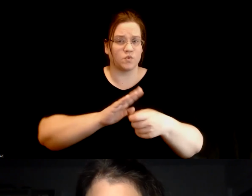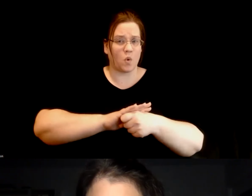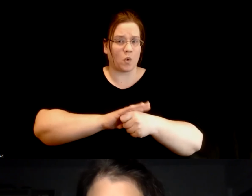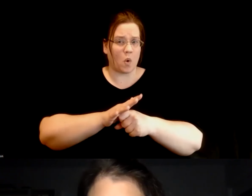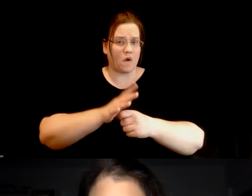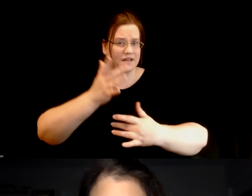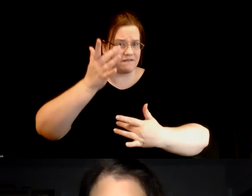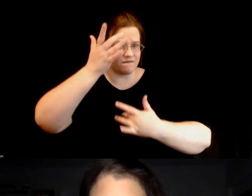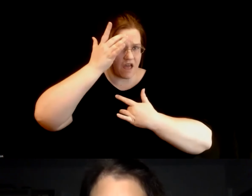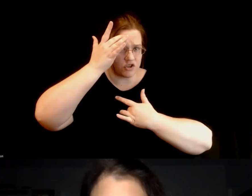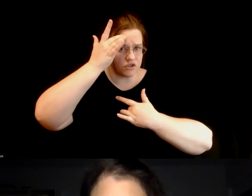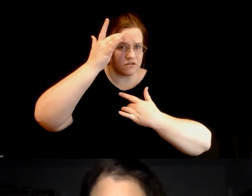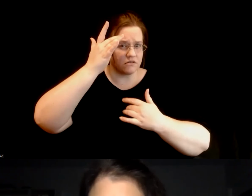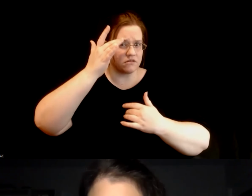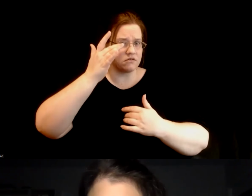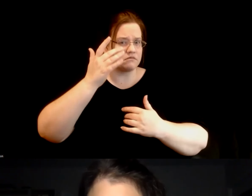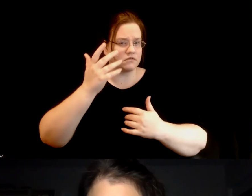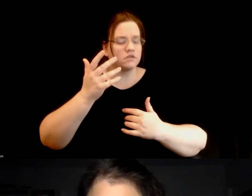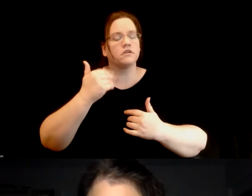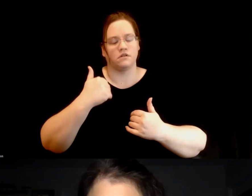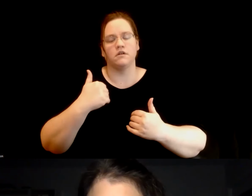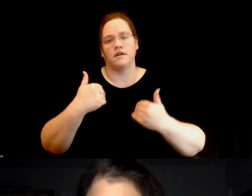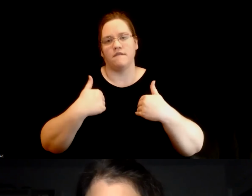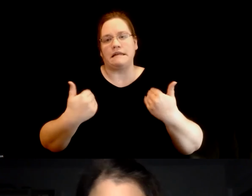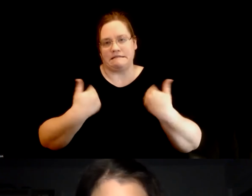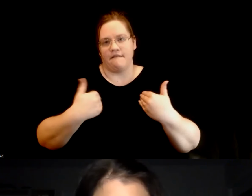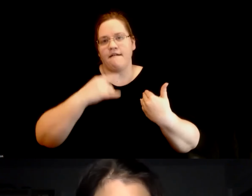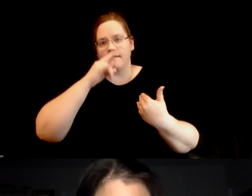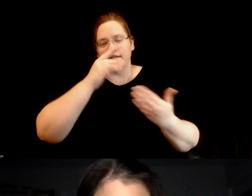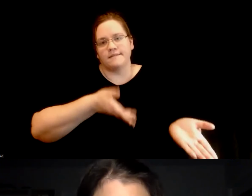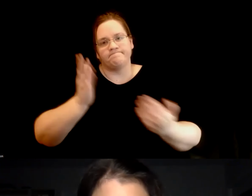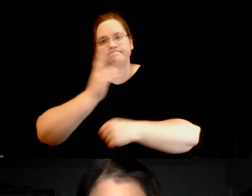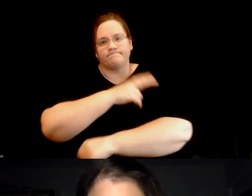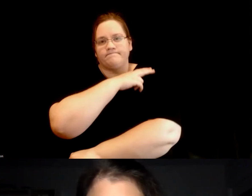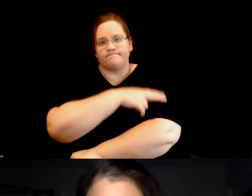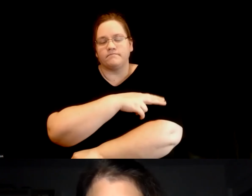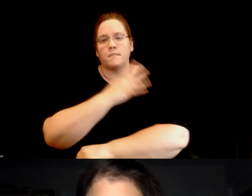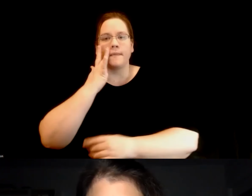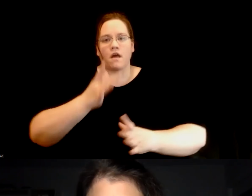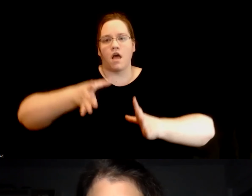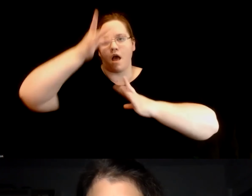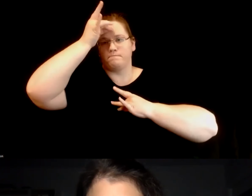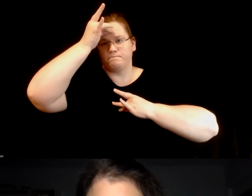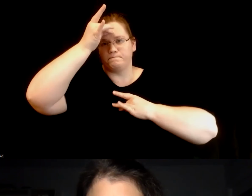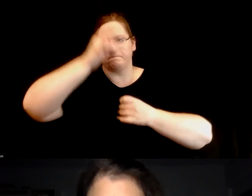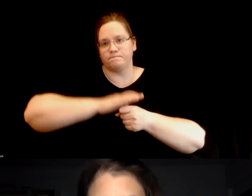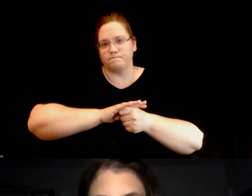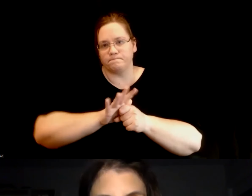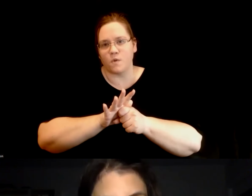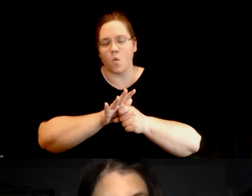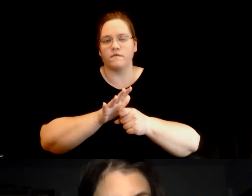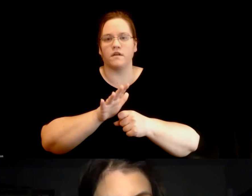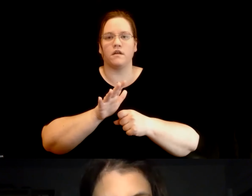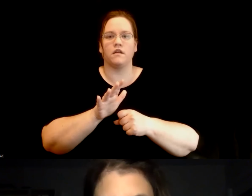infection? And we have had young kids be hospitalized for COVID here in Vermont and across the United